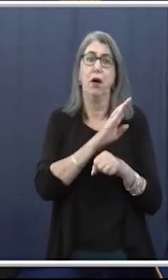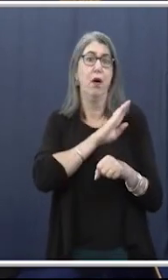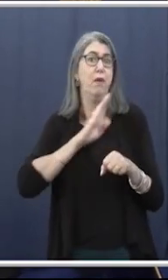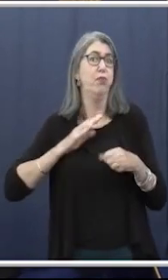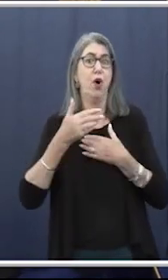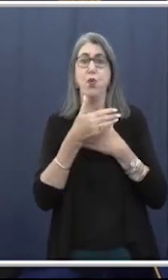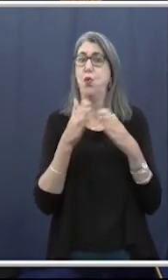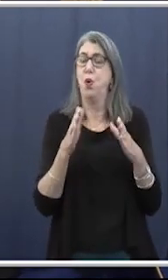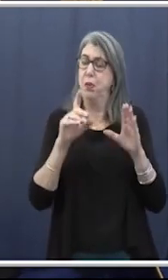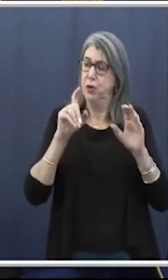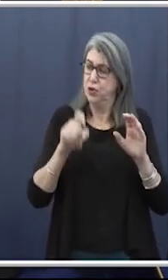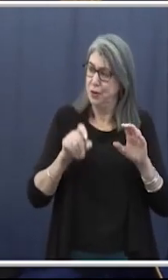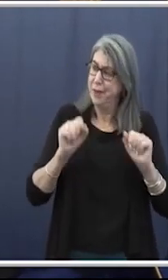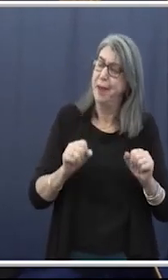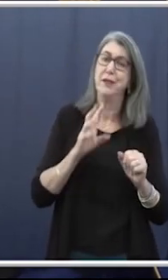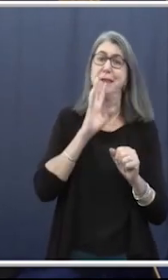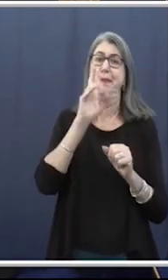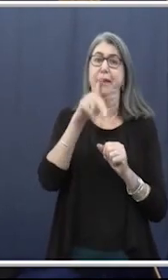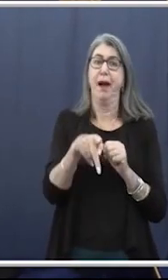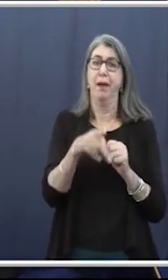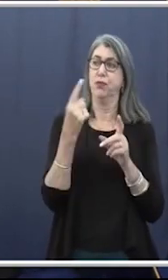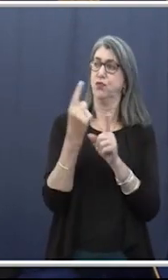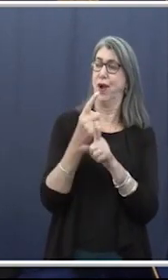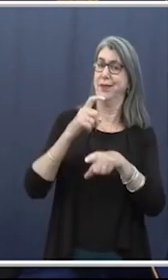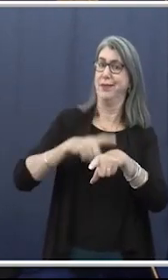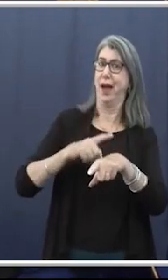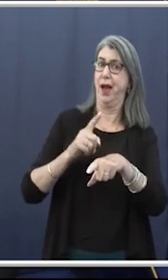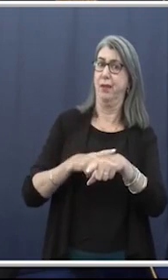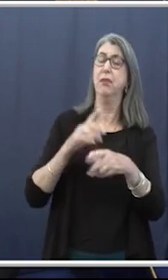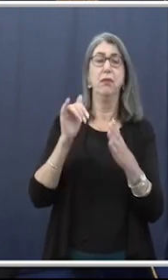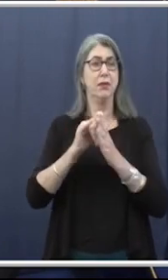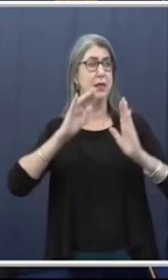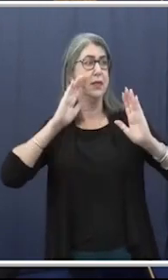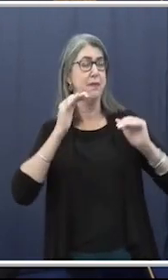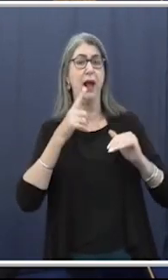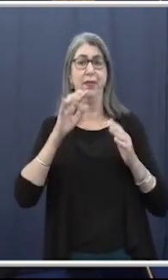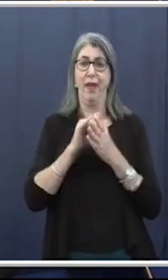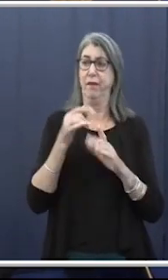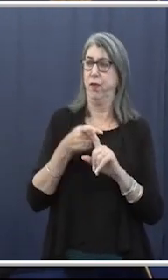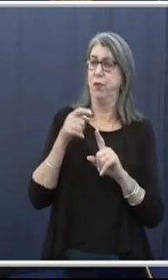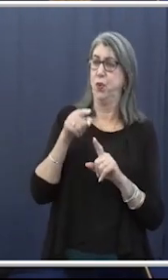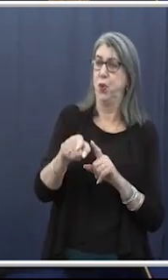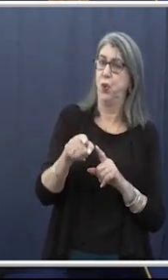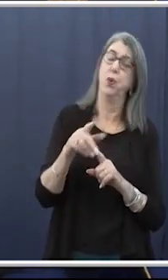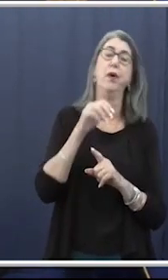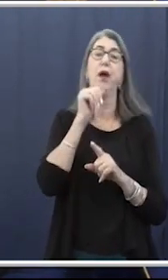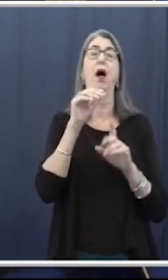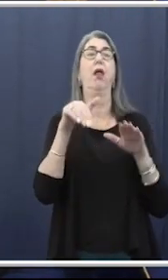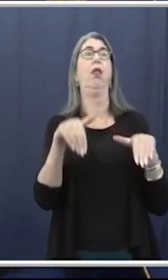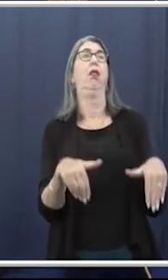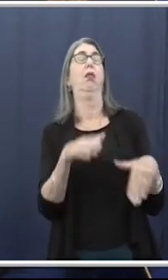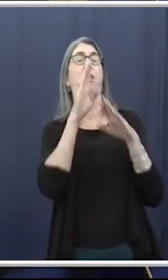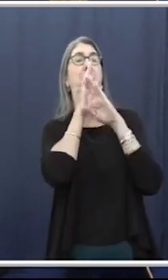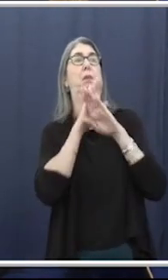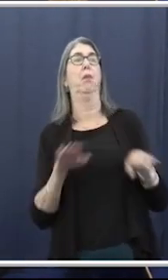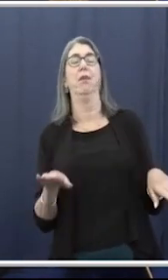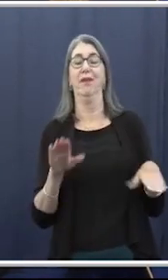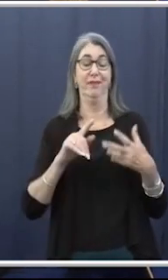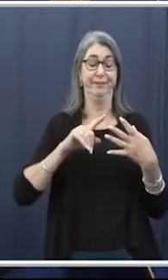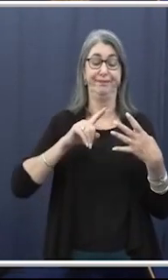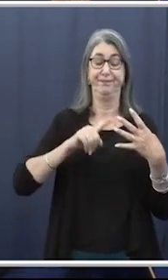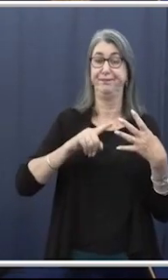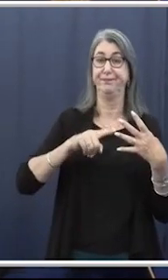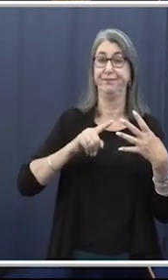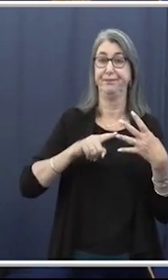boardroom, you should be able to speak up at the right time. That's what's expected of you. Not the silence. The third is